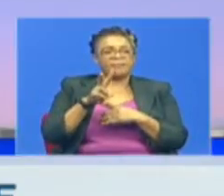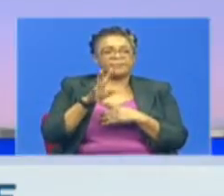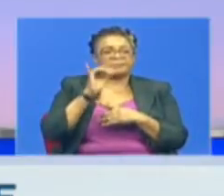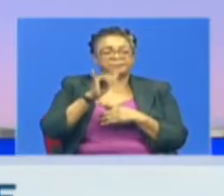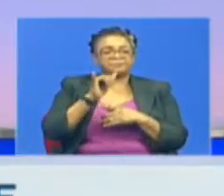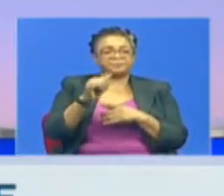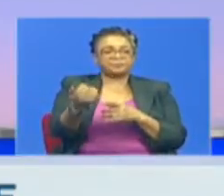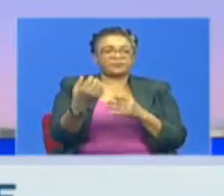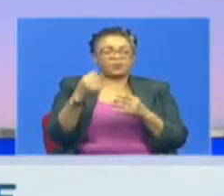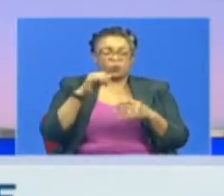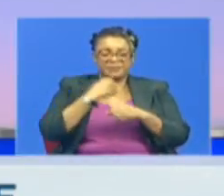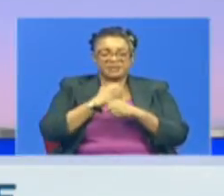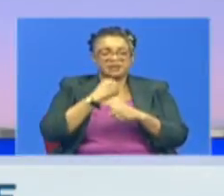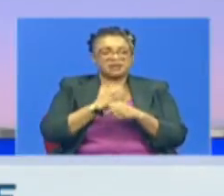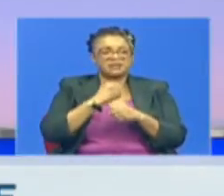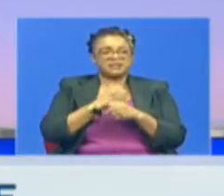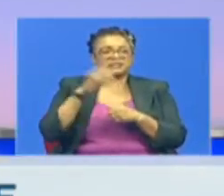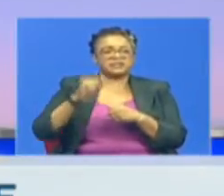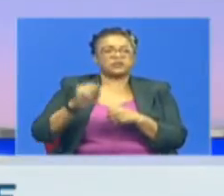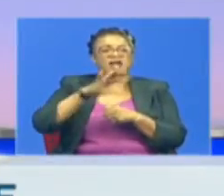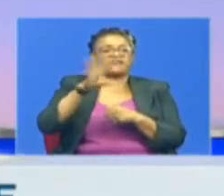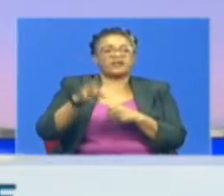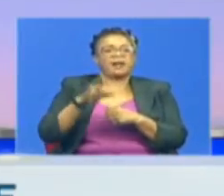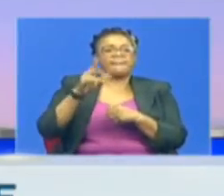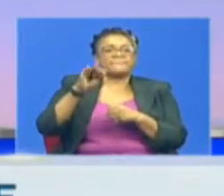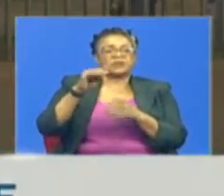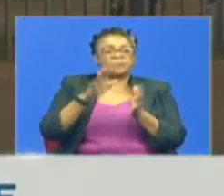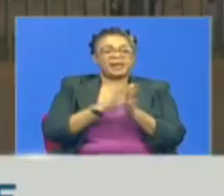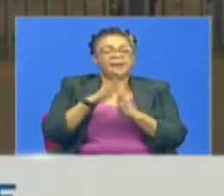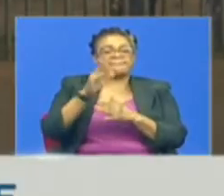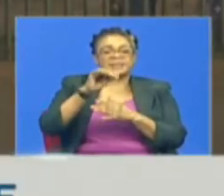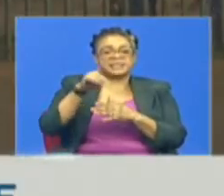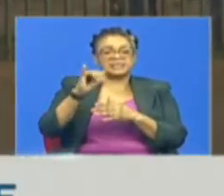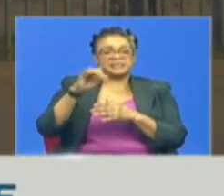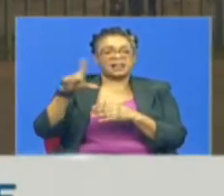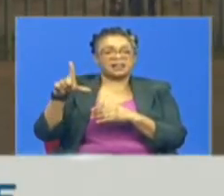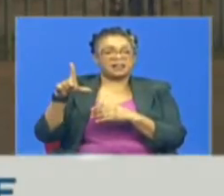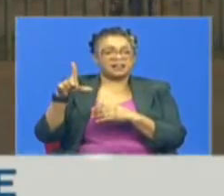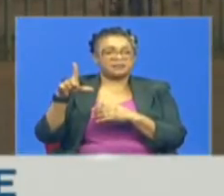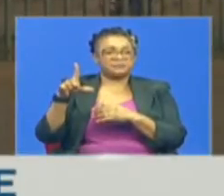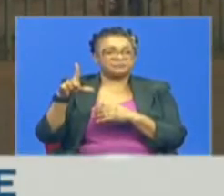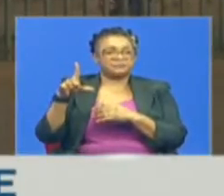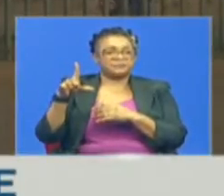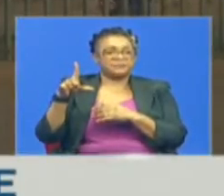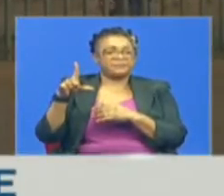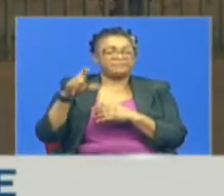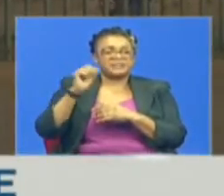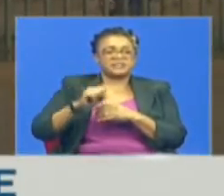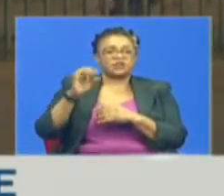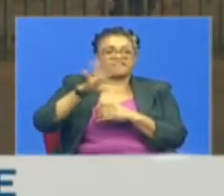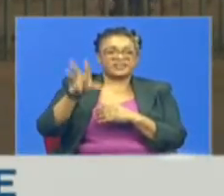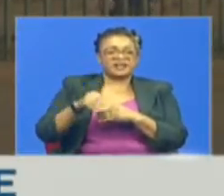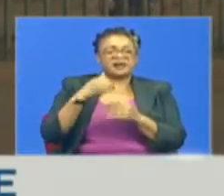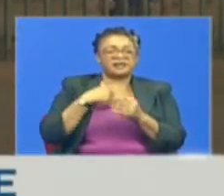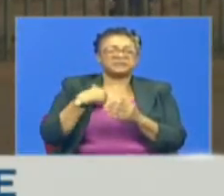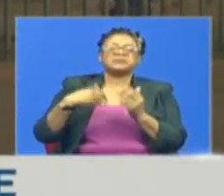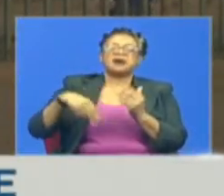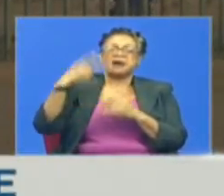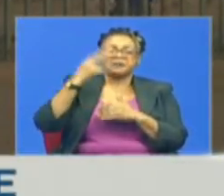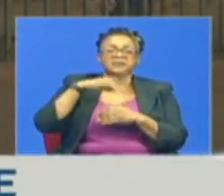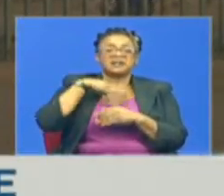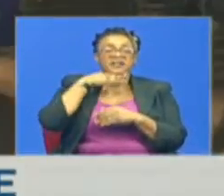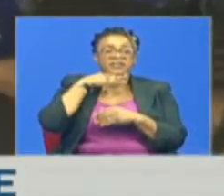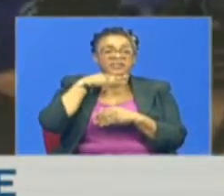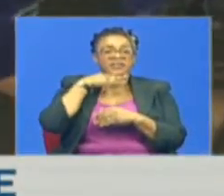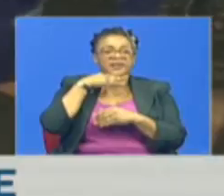trial is being conducted in South Africa, Britain and Brazil. South Africa recorded its highest death toll in a